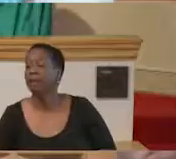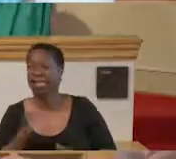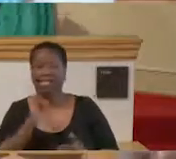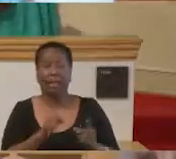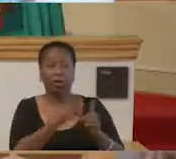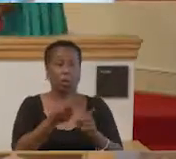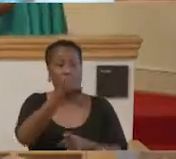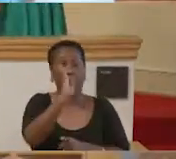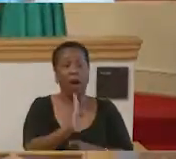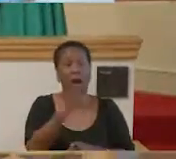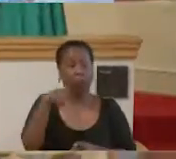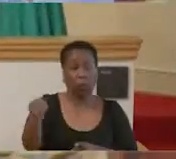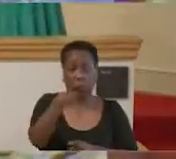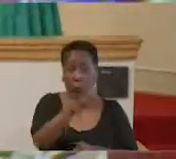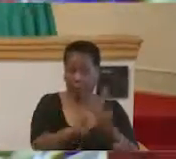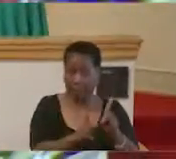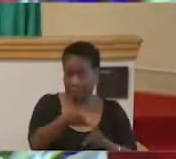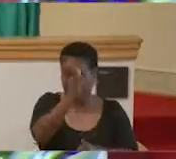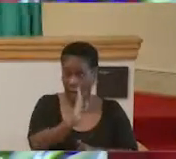seated.